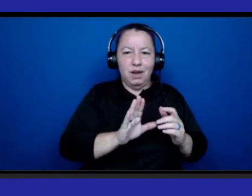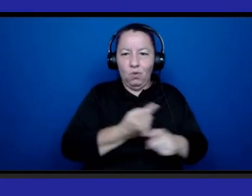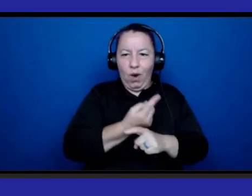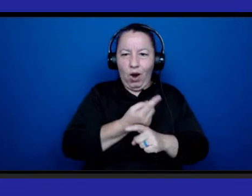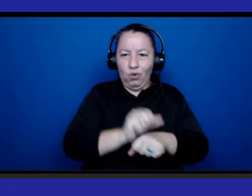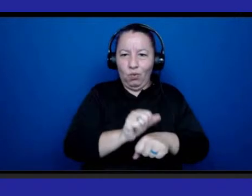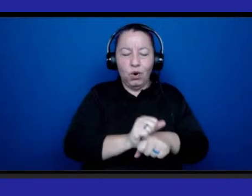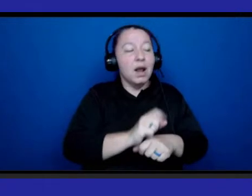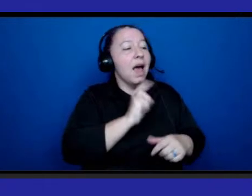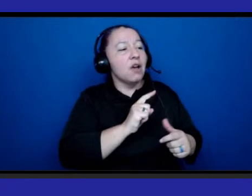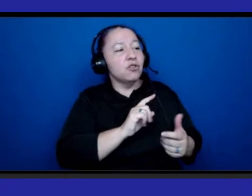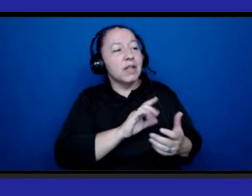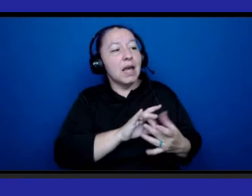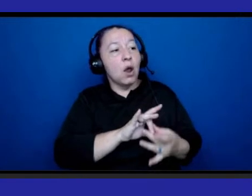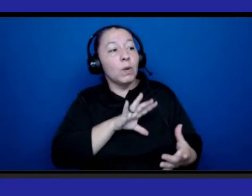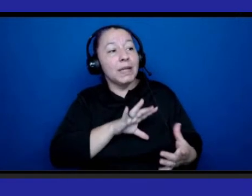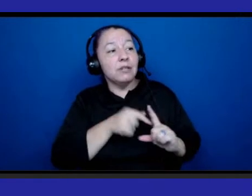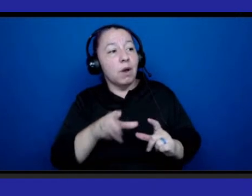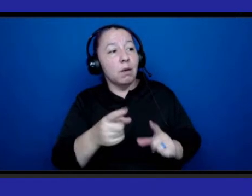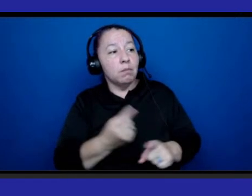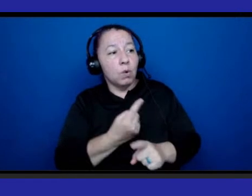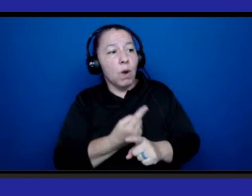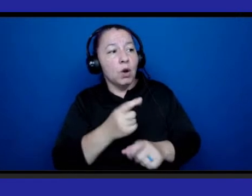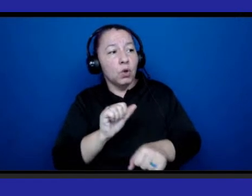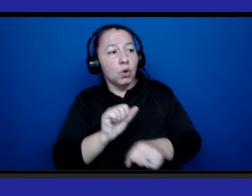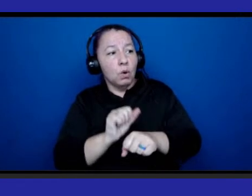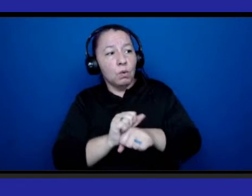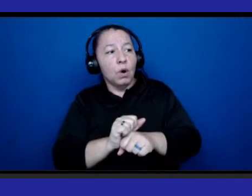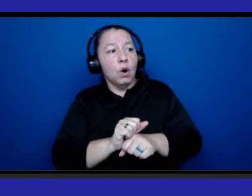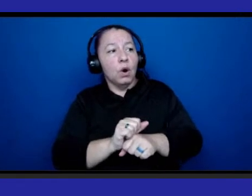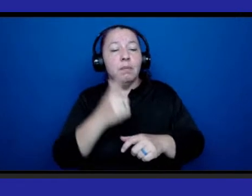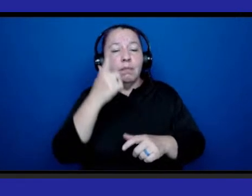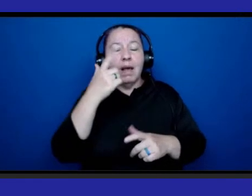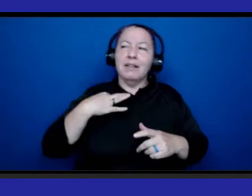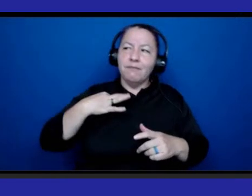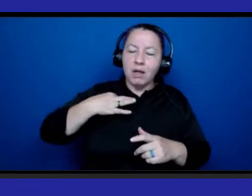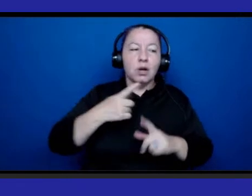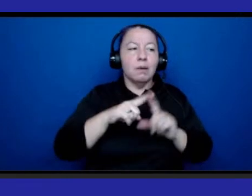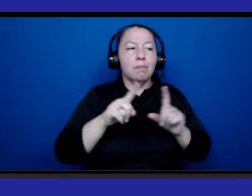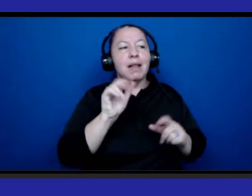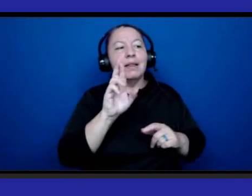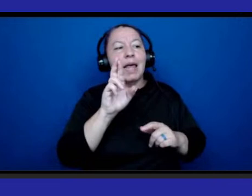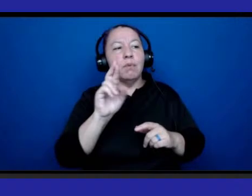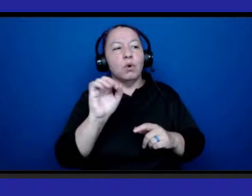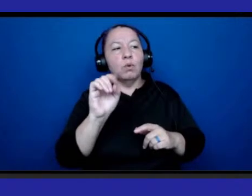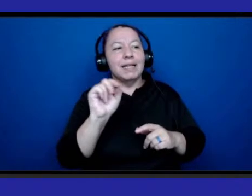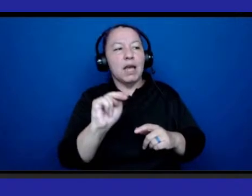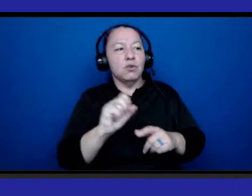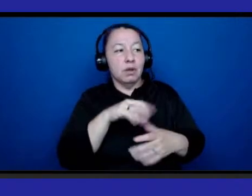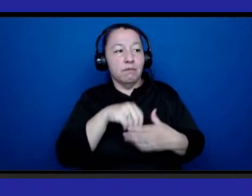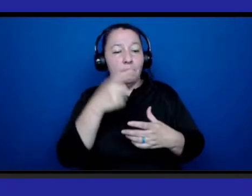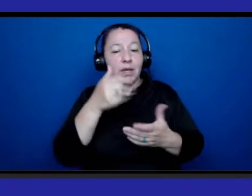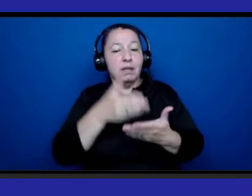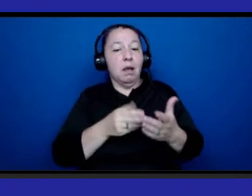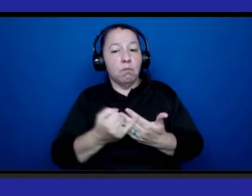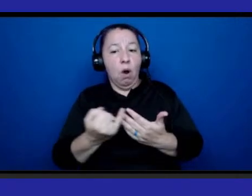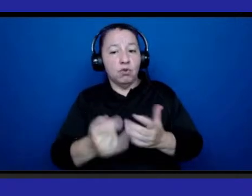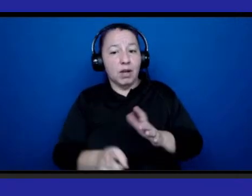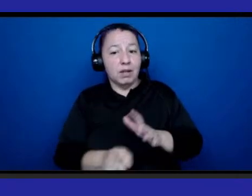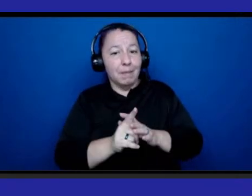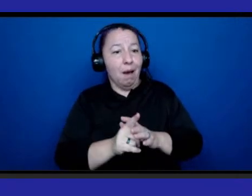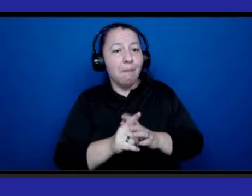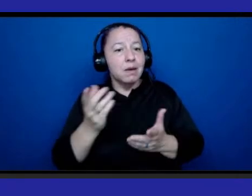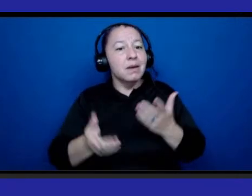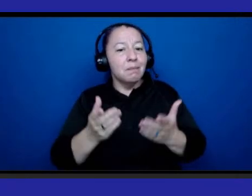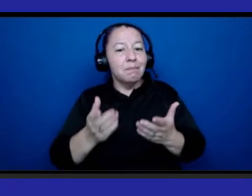Okay. Aspect, but labor relations is involved because some of the projects that come up may be,